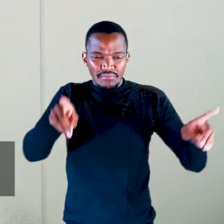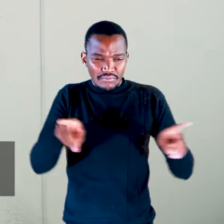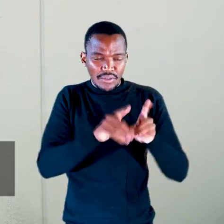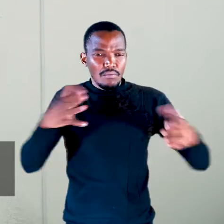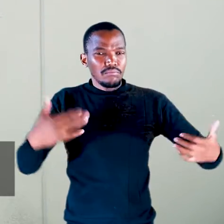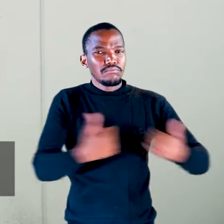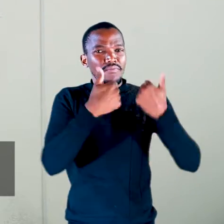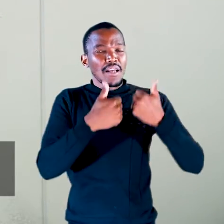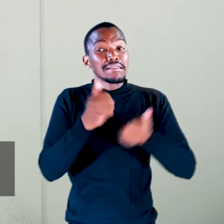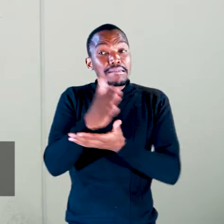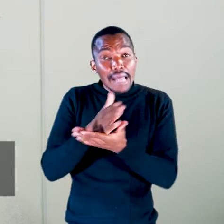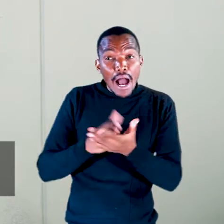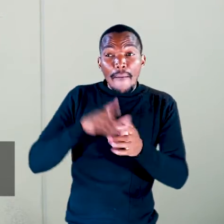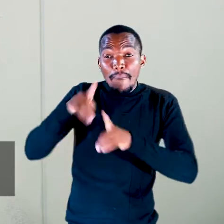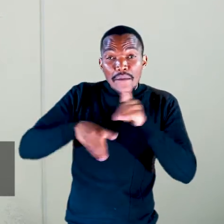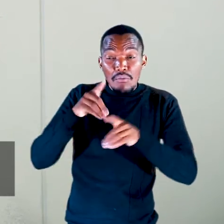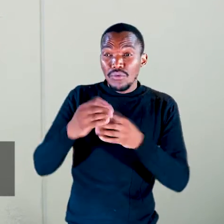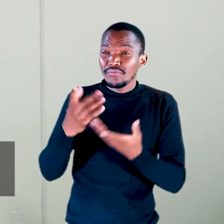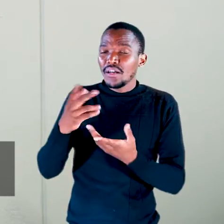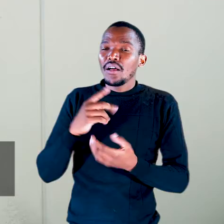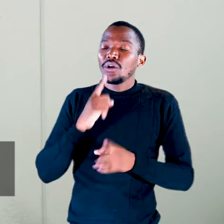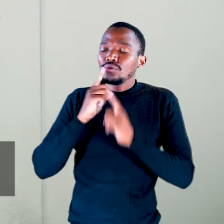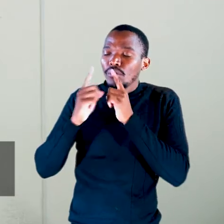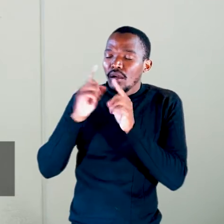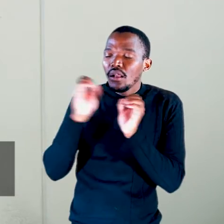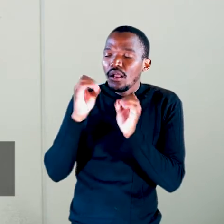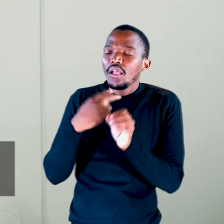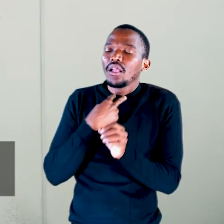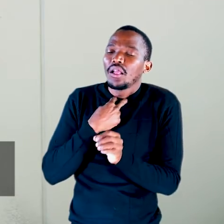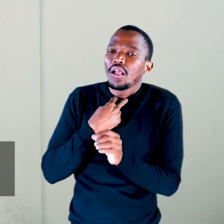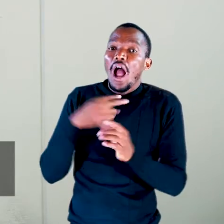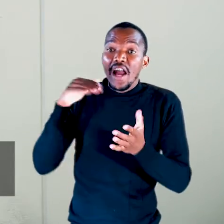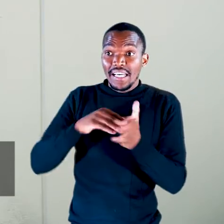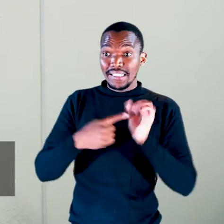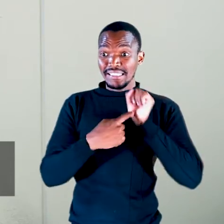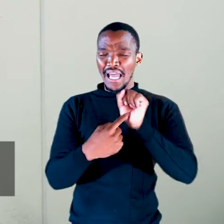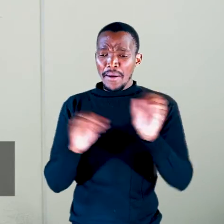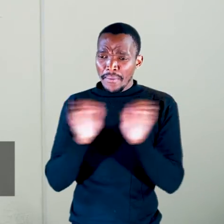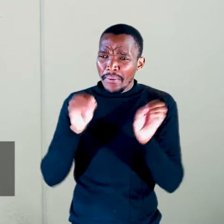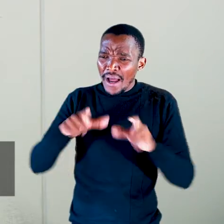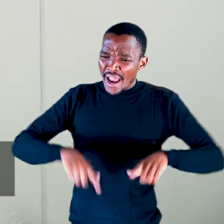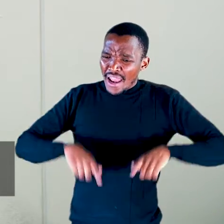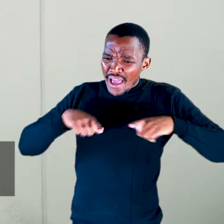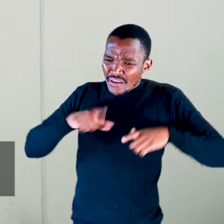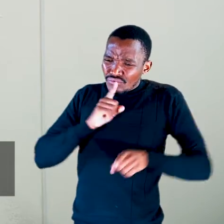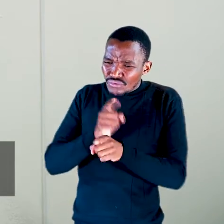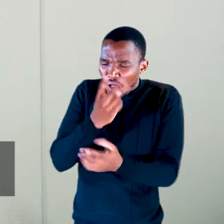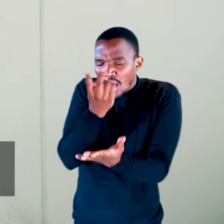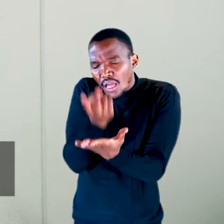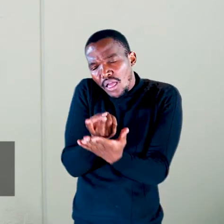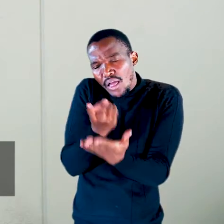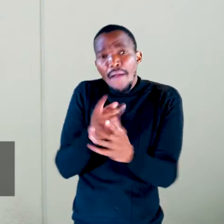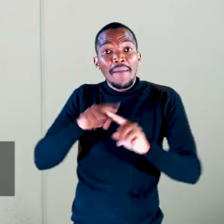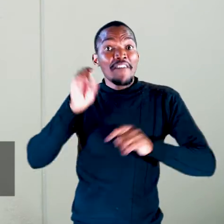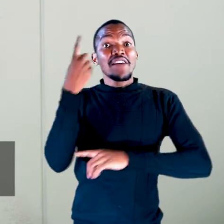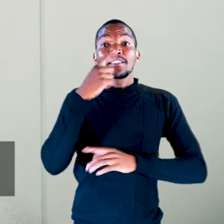ba e leng gore gongwe bone ga ba kgone go bua ga gona dikae dipe tse di supang gore batho ba ba mo botshelong batho ba seemo se sentseng jalo pele